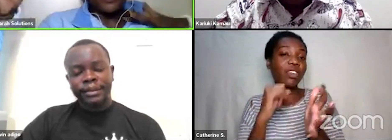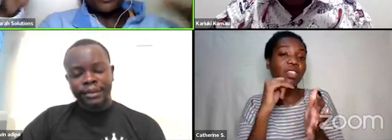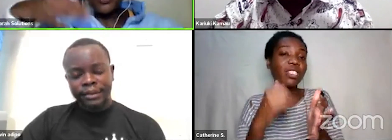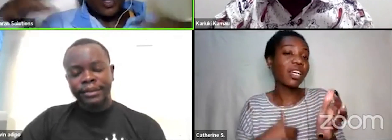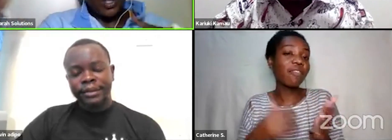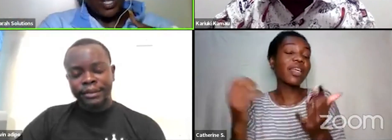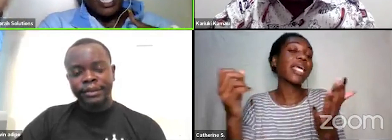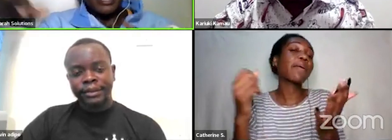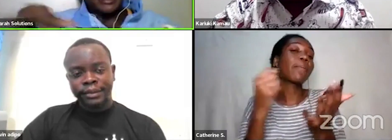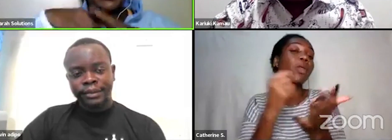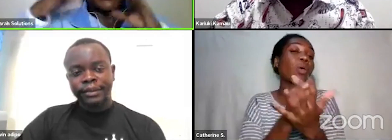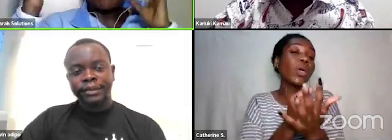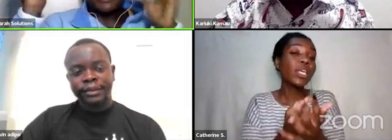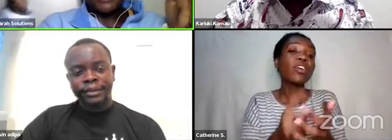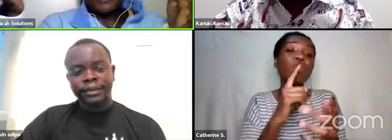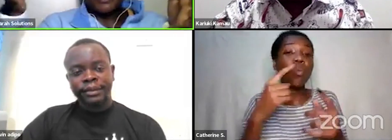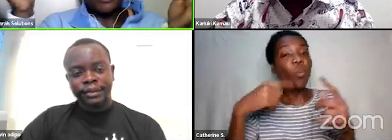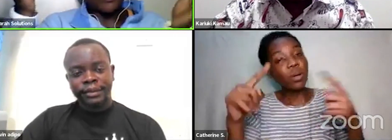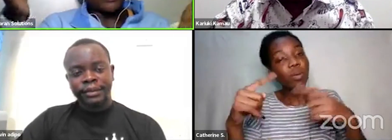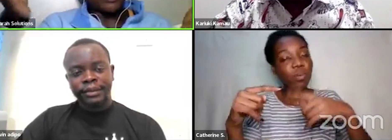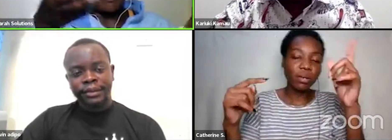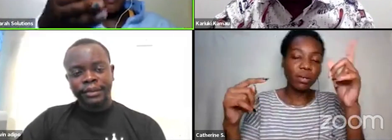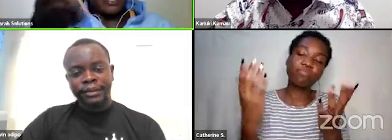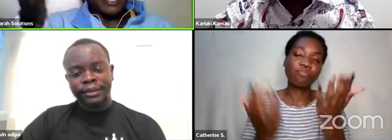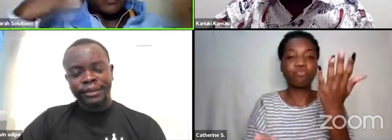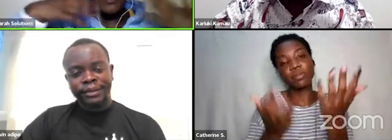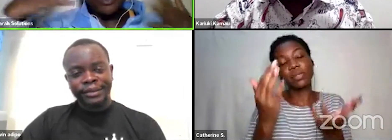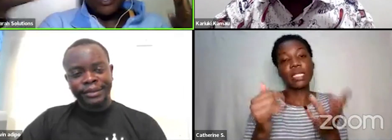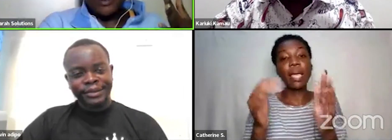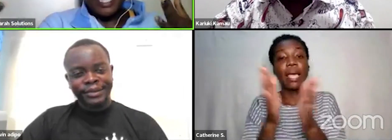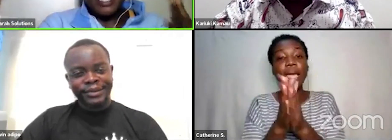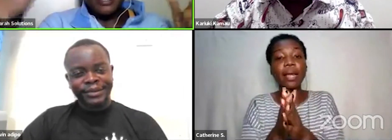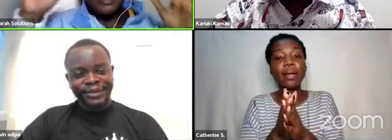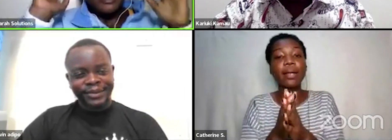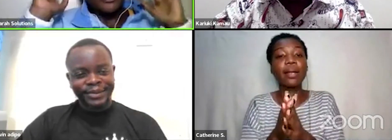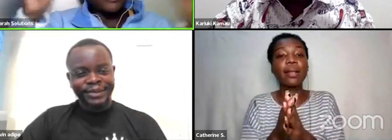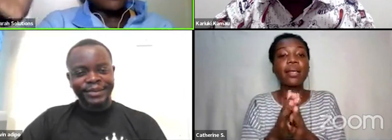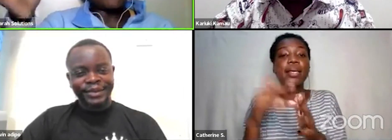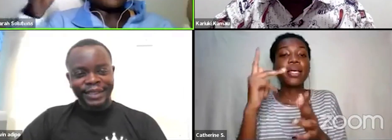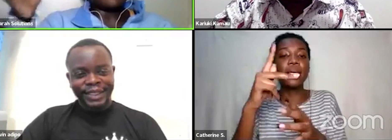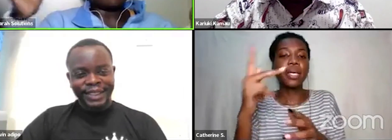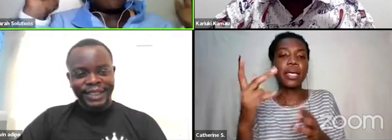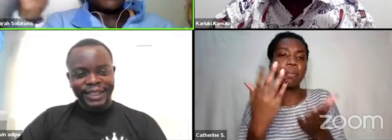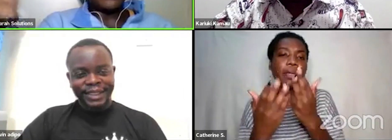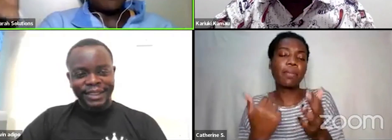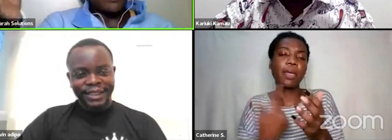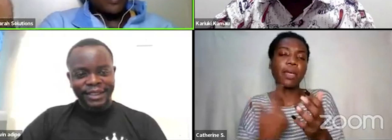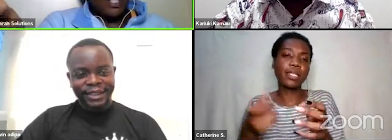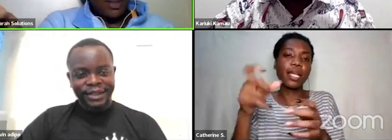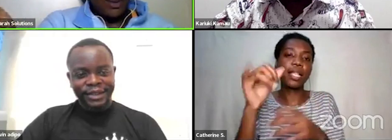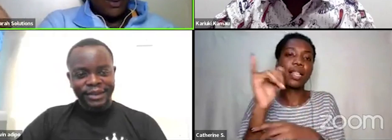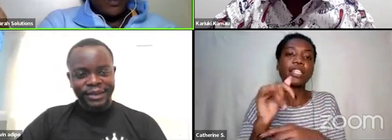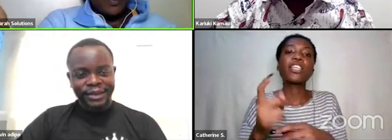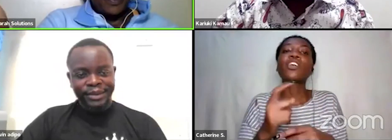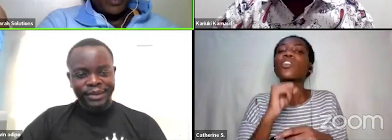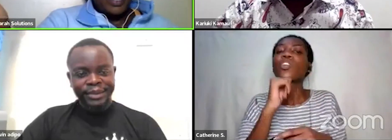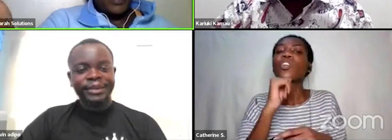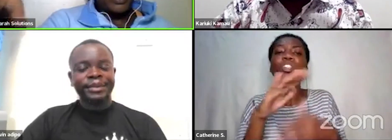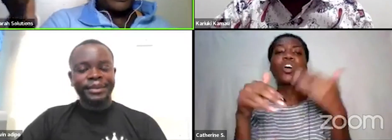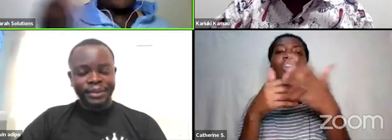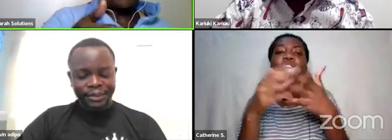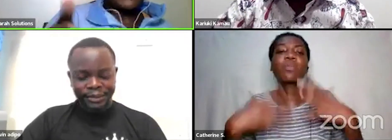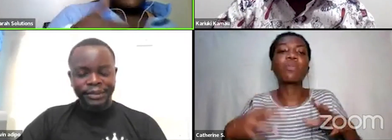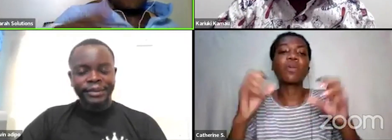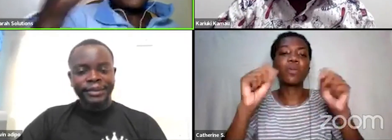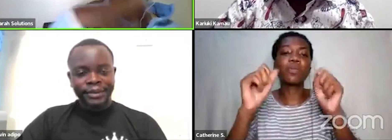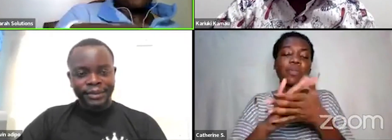So it's a win-win situation. And by the way, it's also good, maybe KK, we can also add this. Not everyone can become an entrepreneur. Senor,